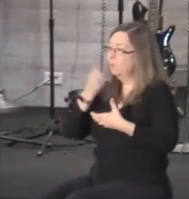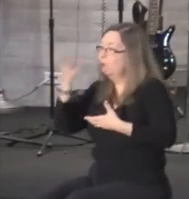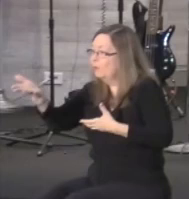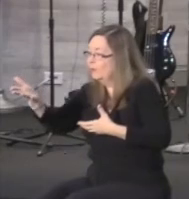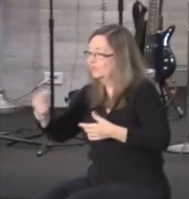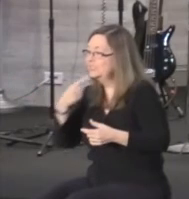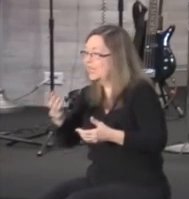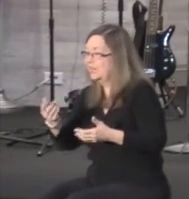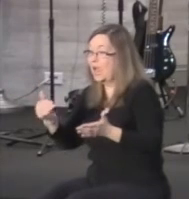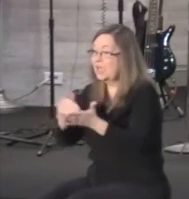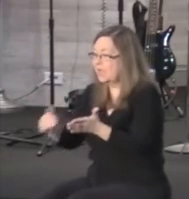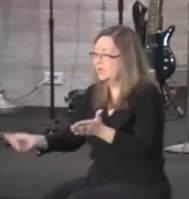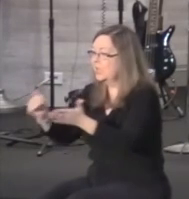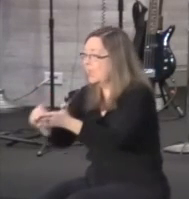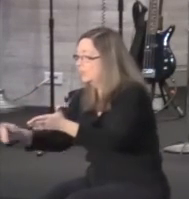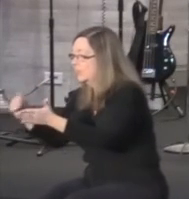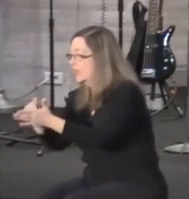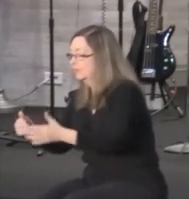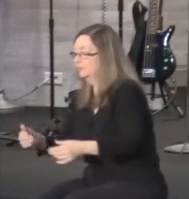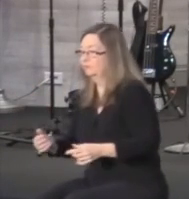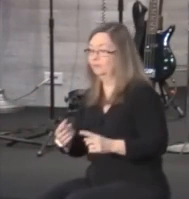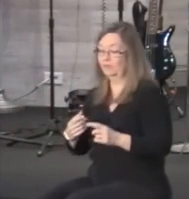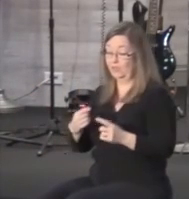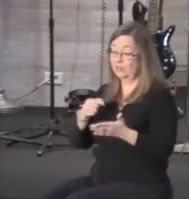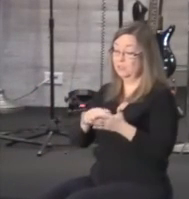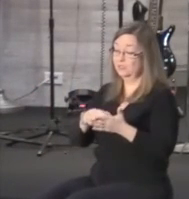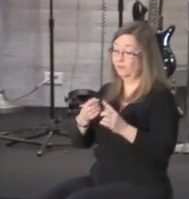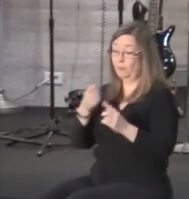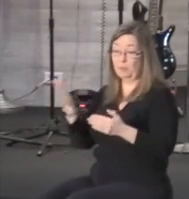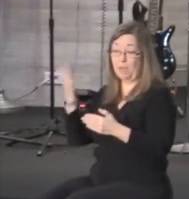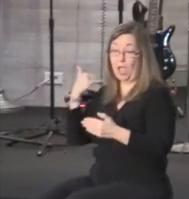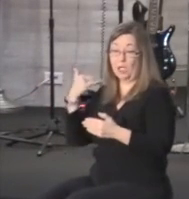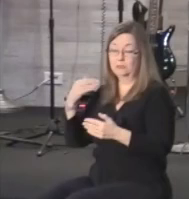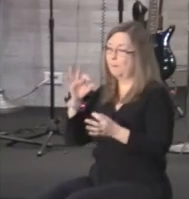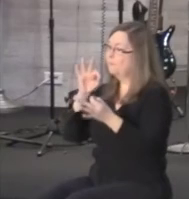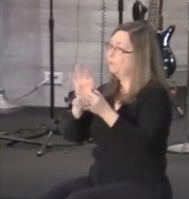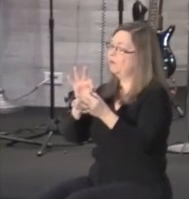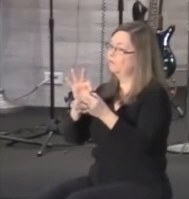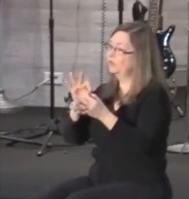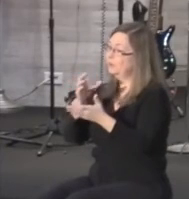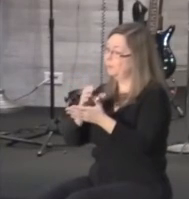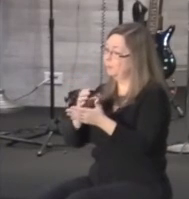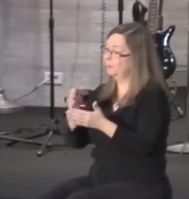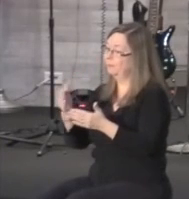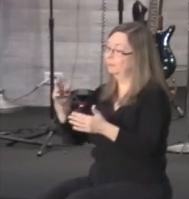And this is one, a blast from the past. It's a perfect passive